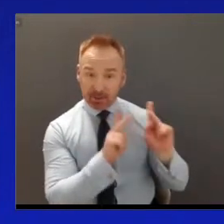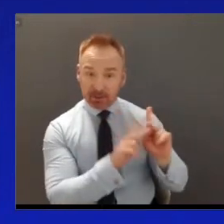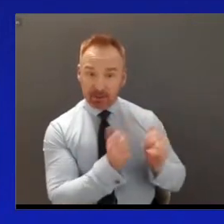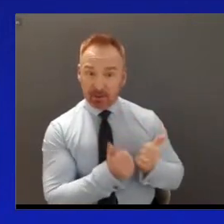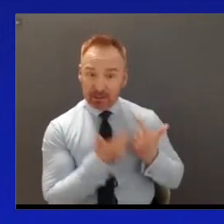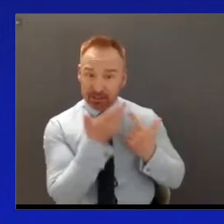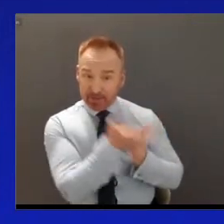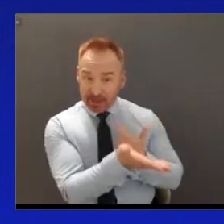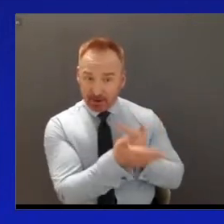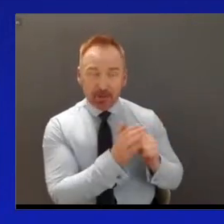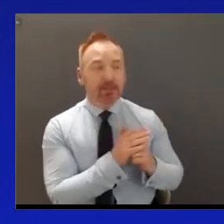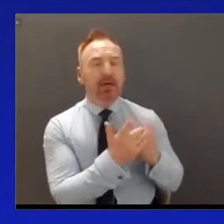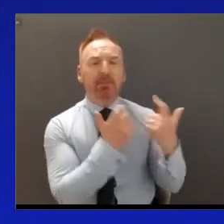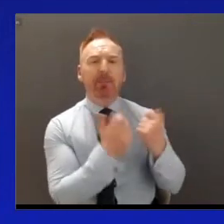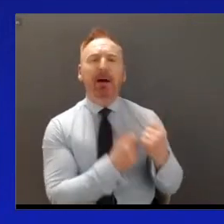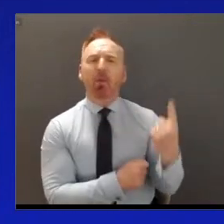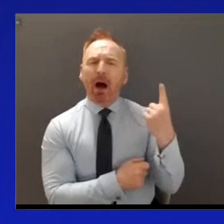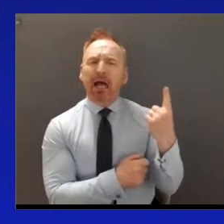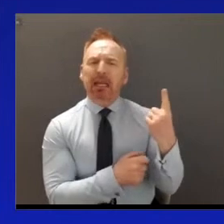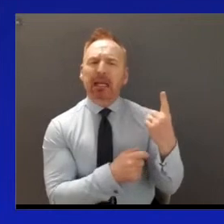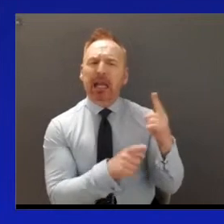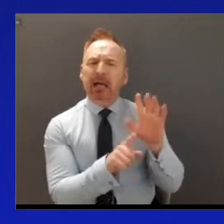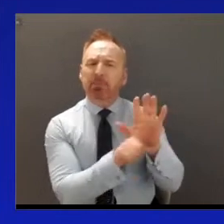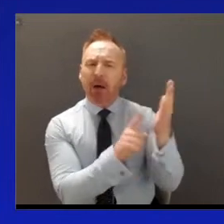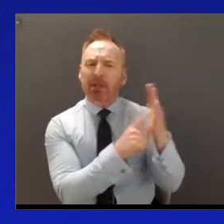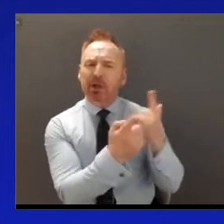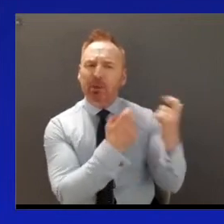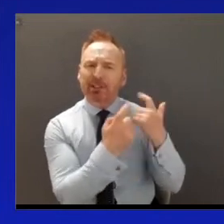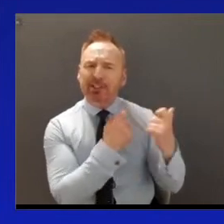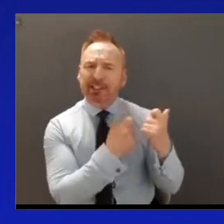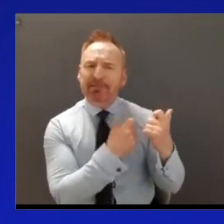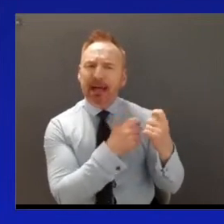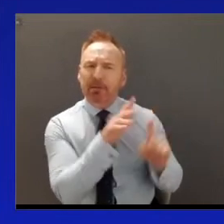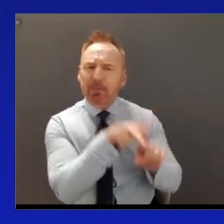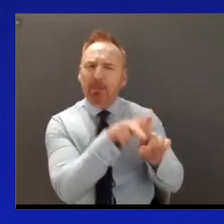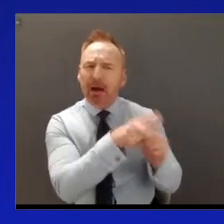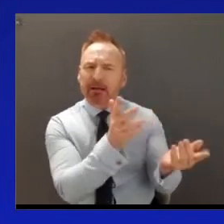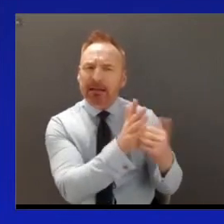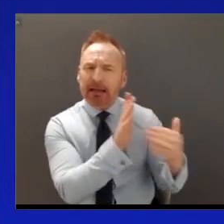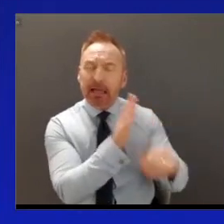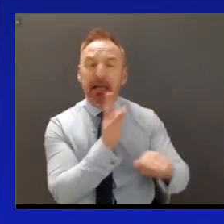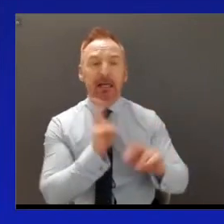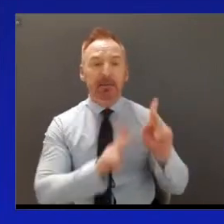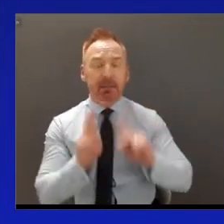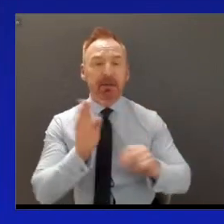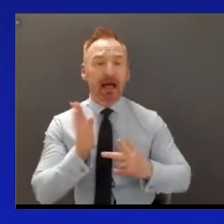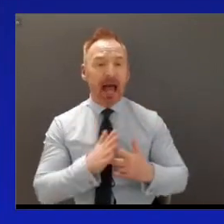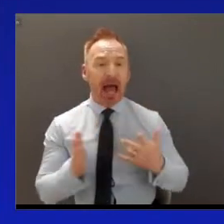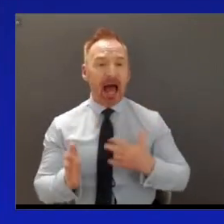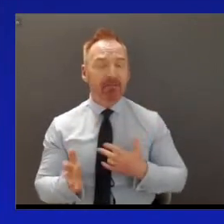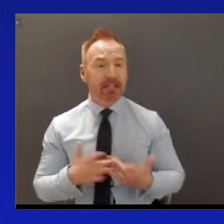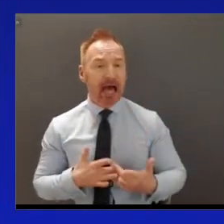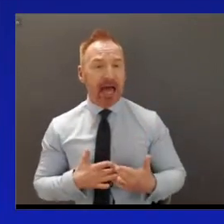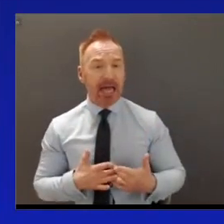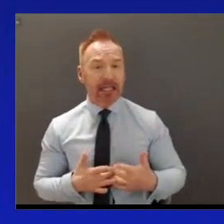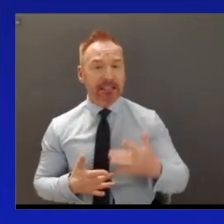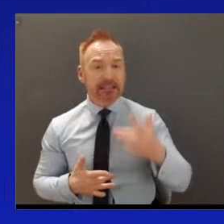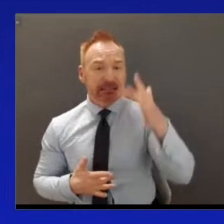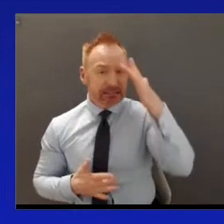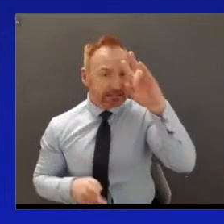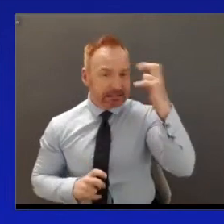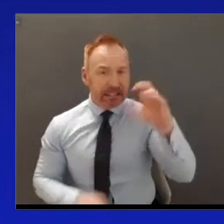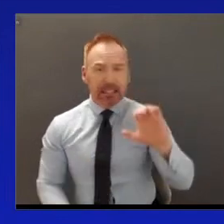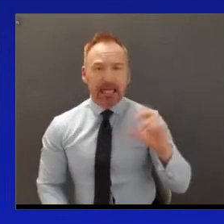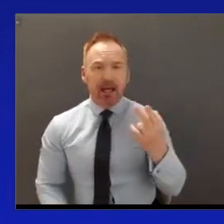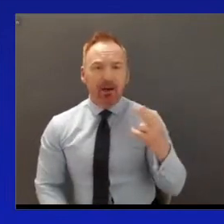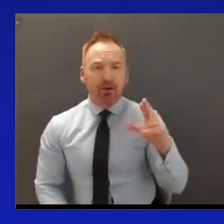questions that kept coming up was people who had different chronic conditions and where they placed